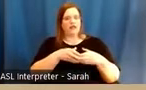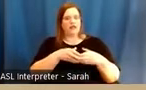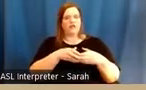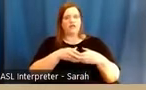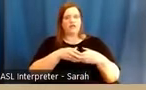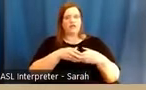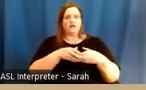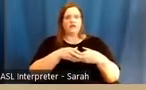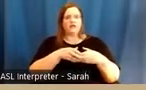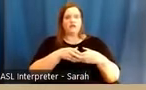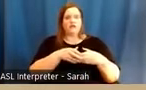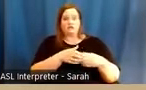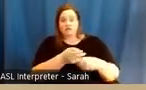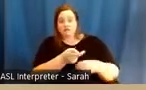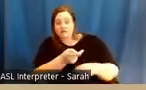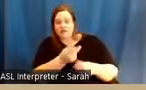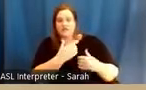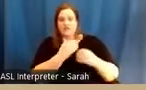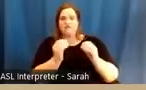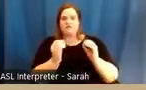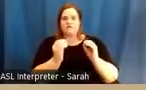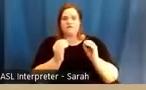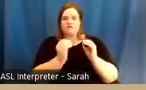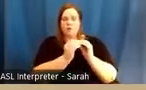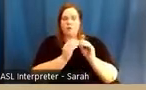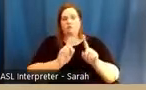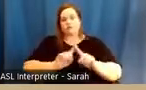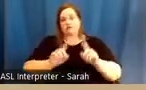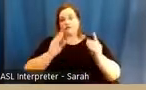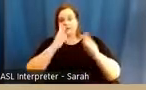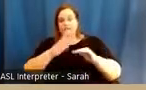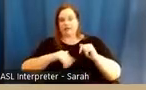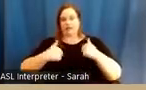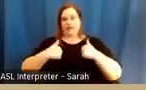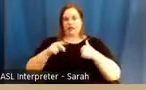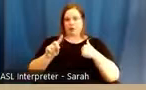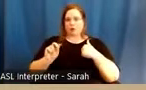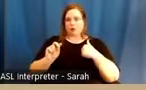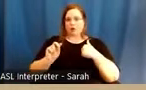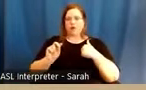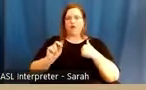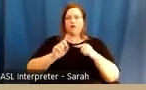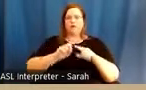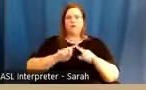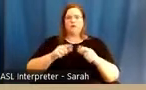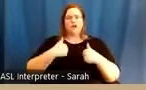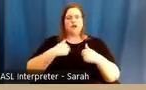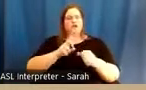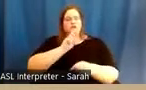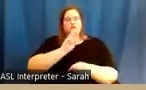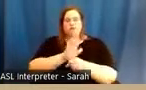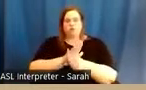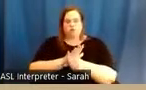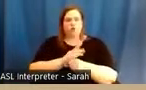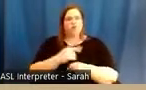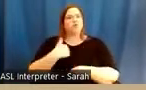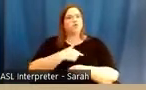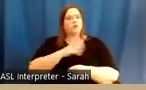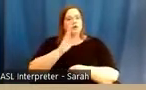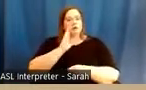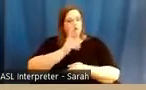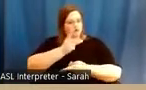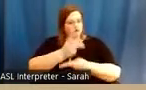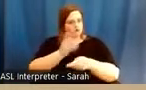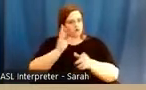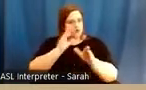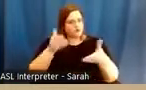who may have more and different information than I have. But I can assure you that we will keep a focus on